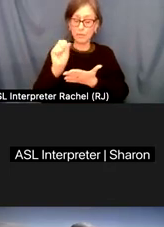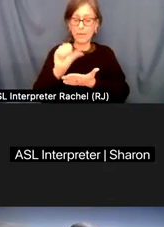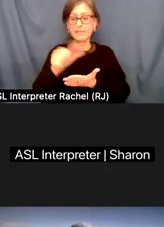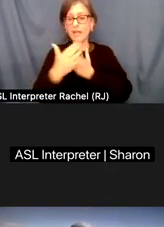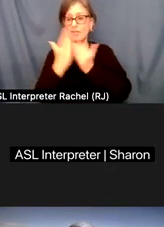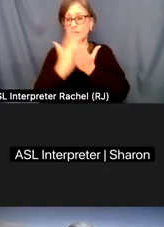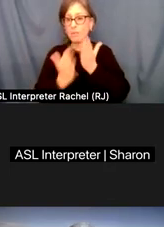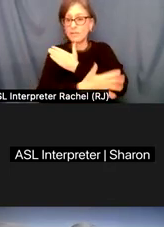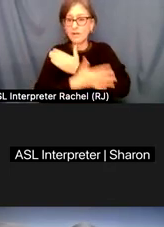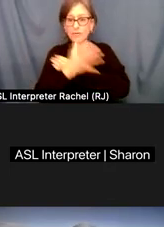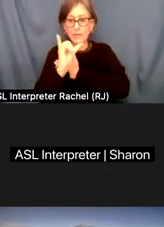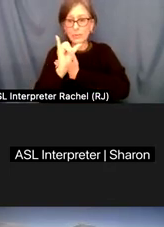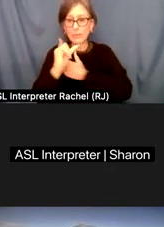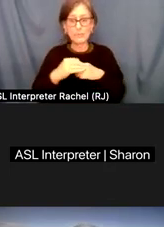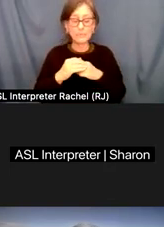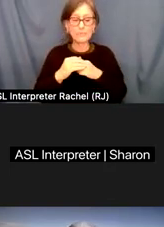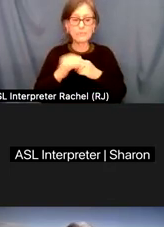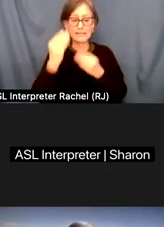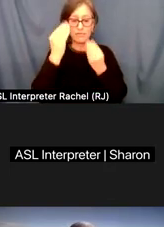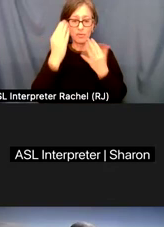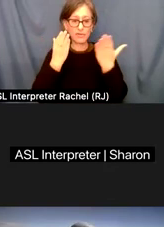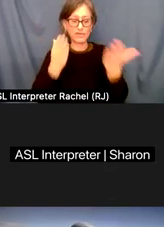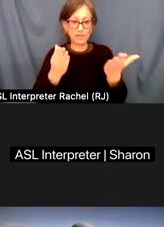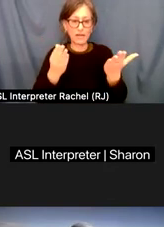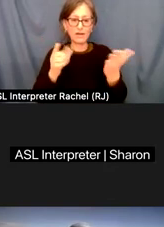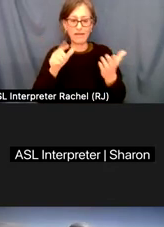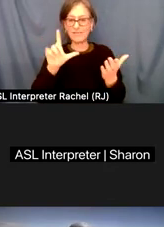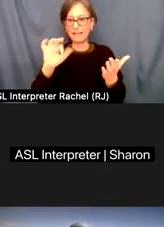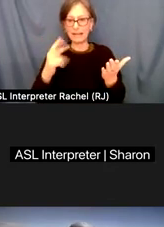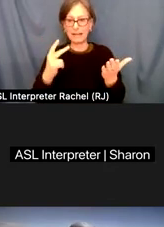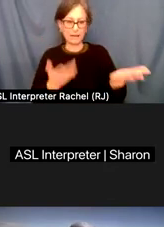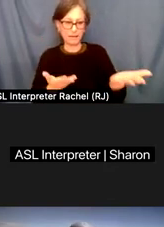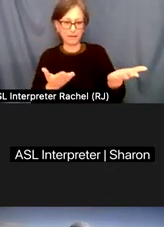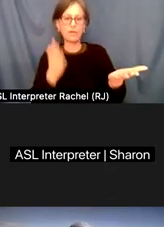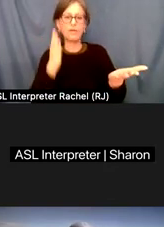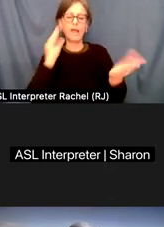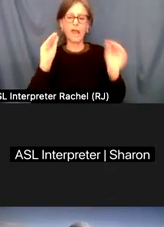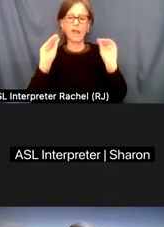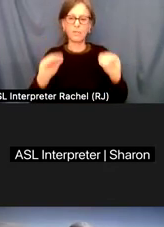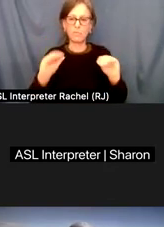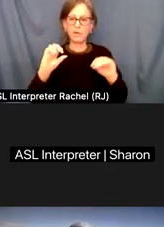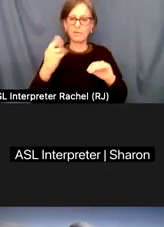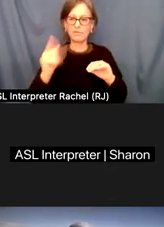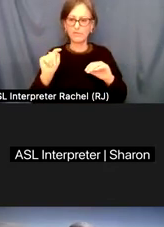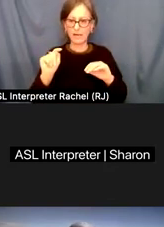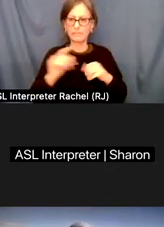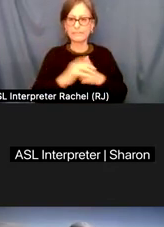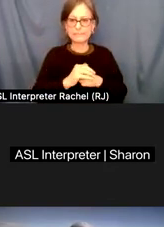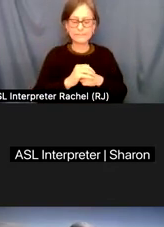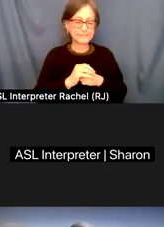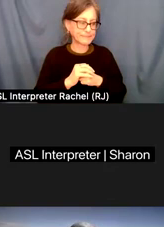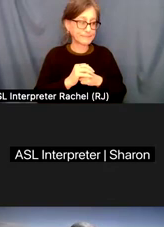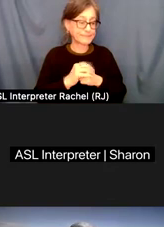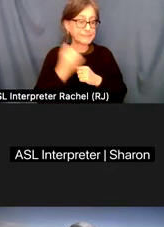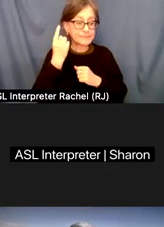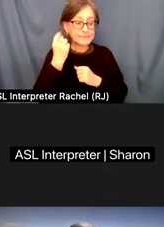find information about this at this link here too, which will also be put in the chat. But